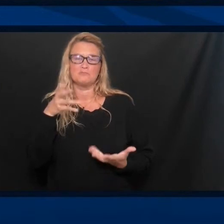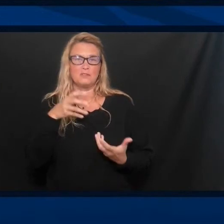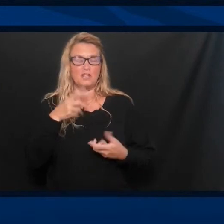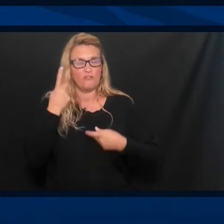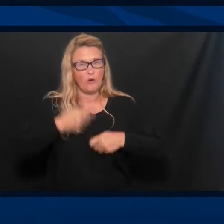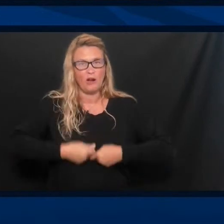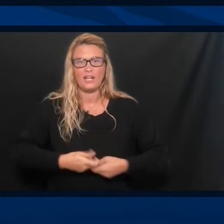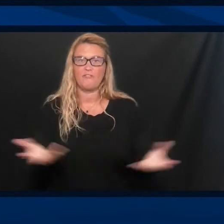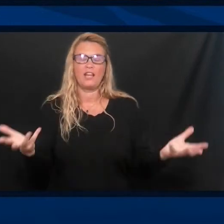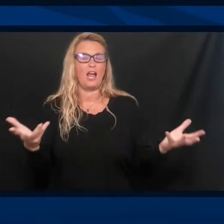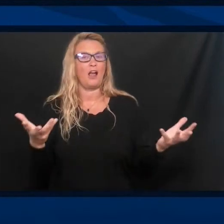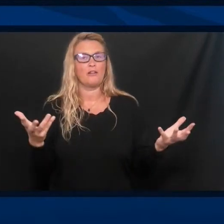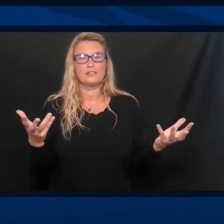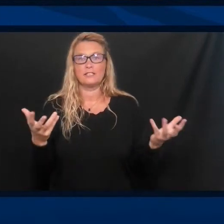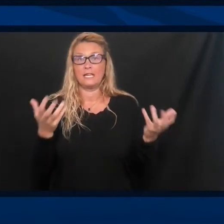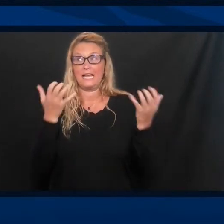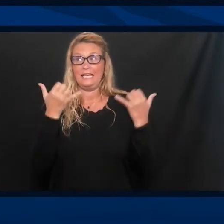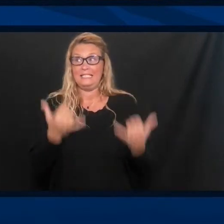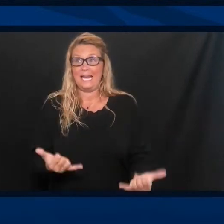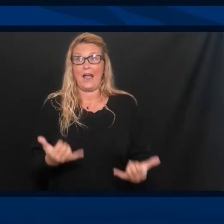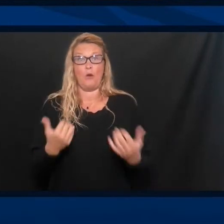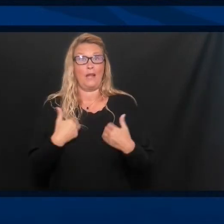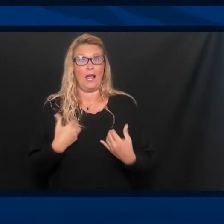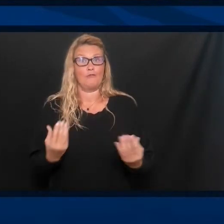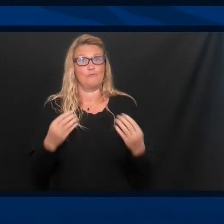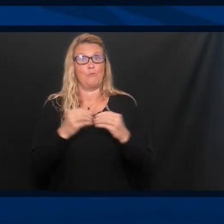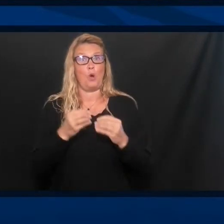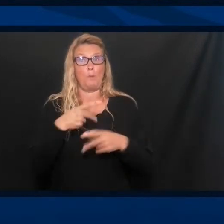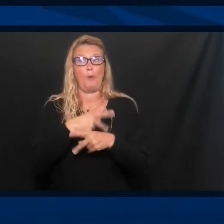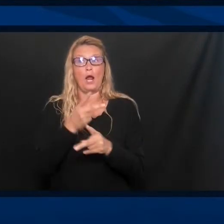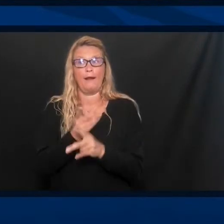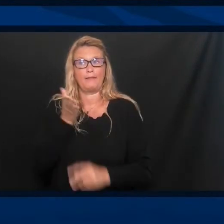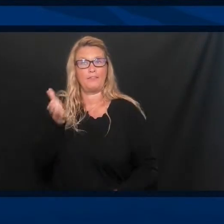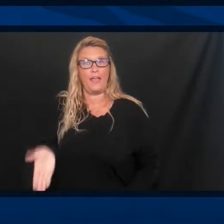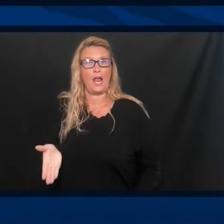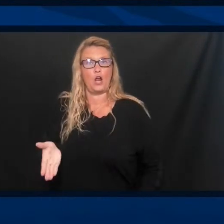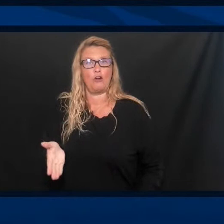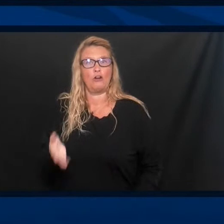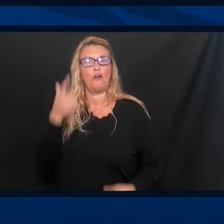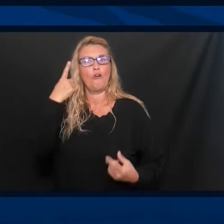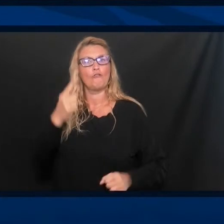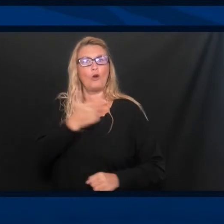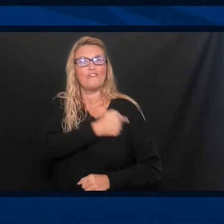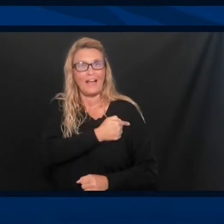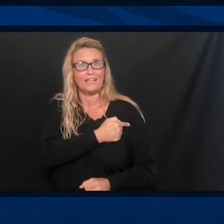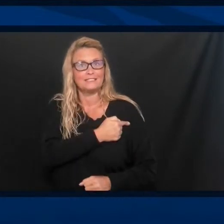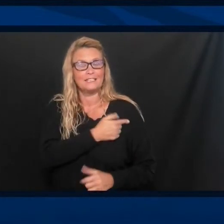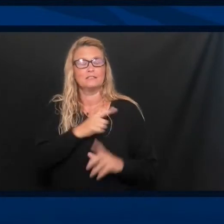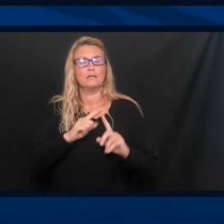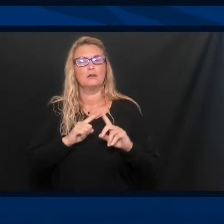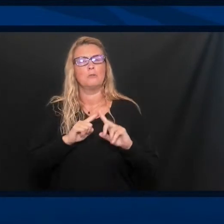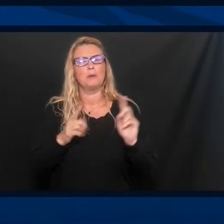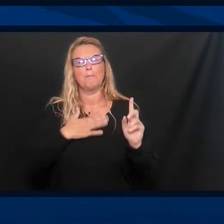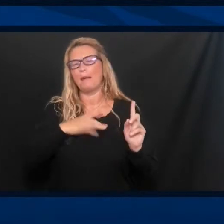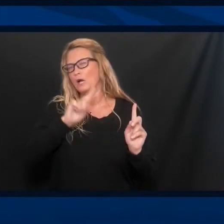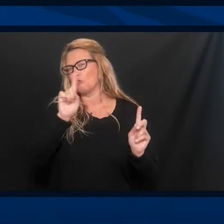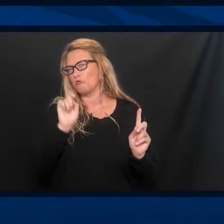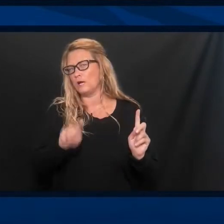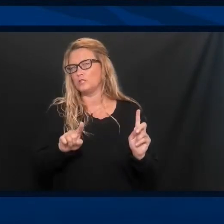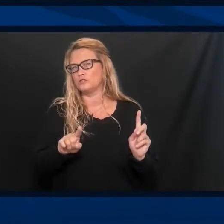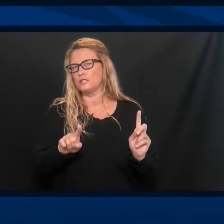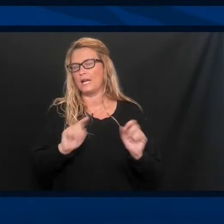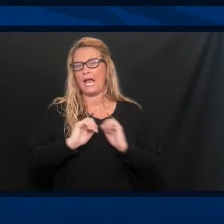lot more product out there for people to get shots in arms. My question is how are we going